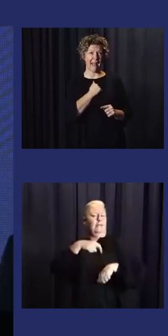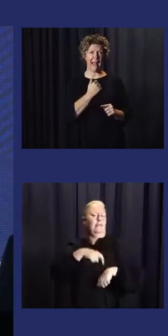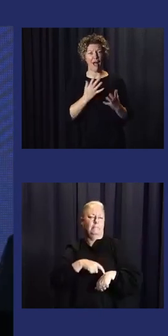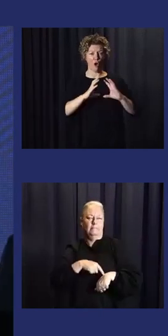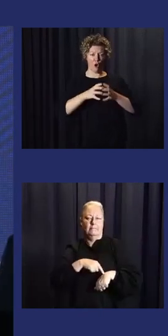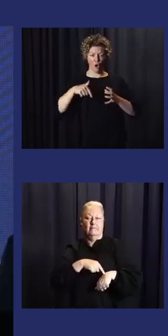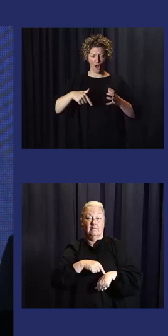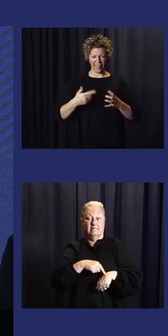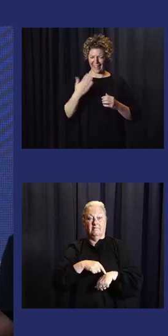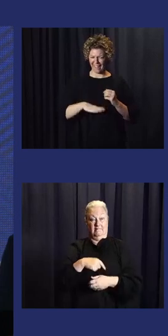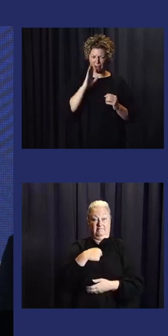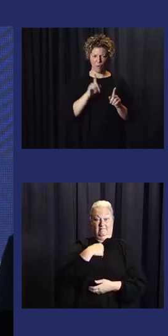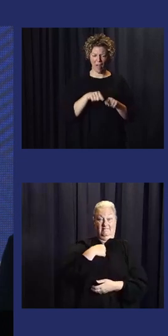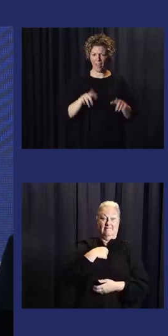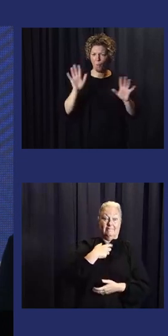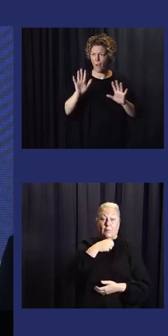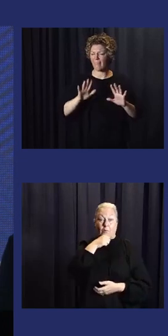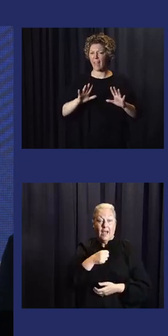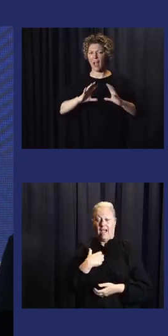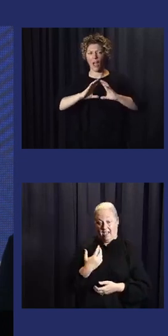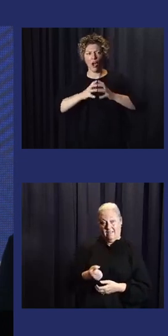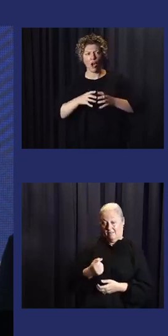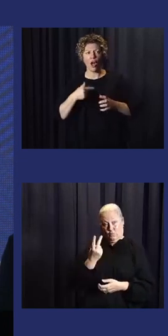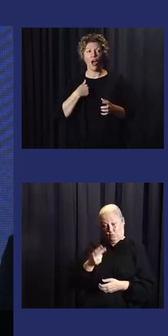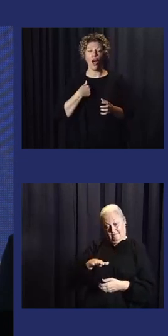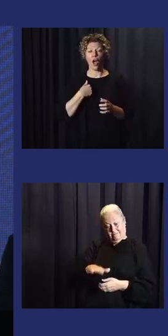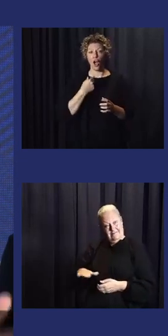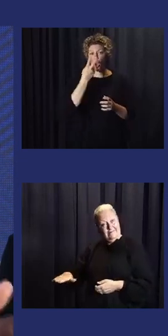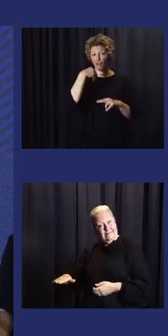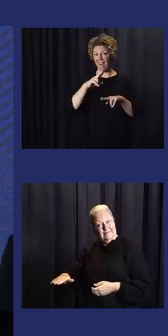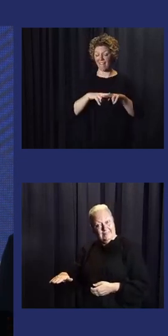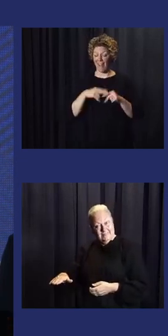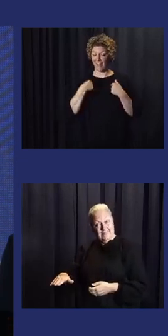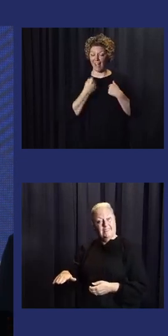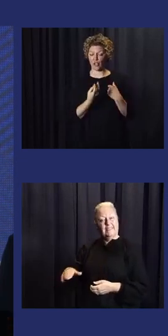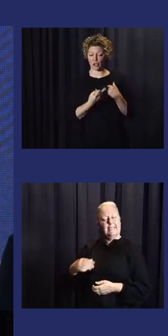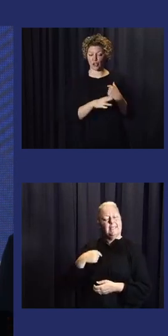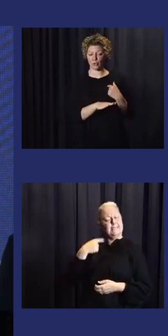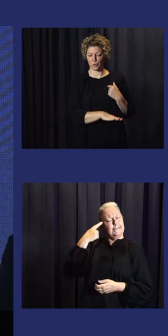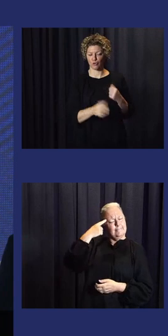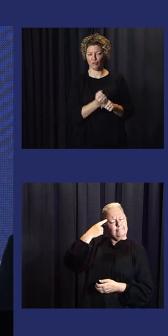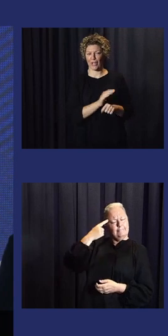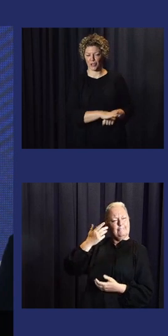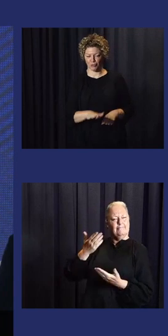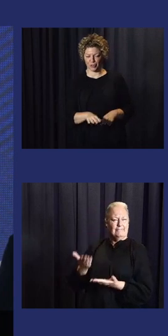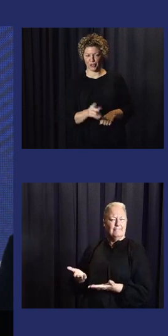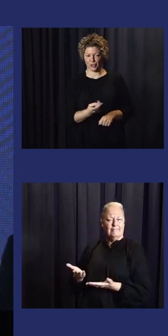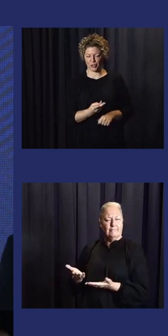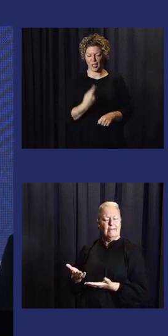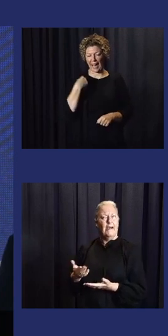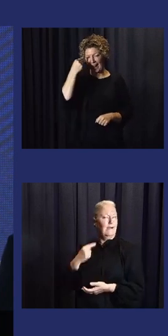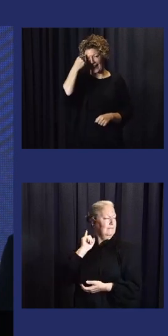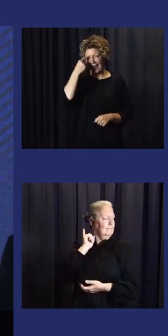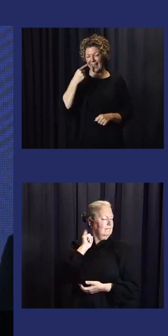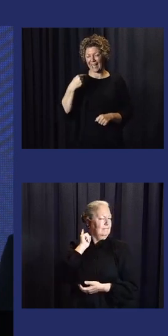planet. And I have to confess, I am the grandfather of two little children, and I really think,